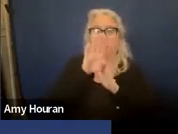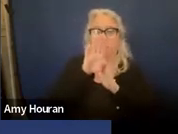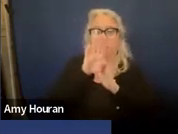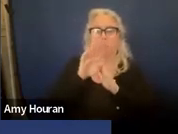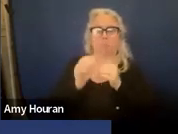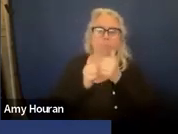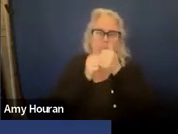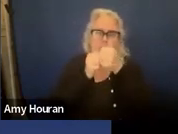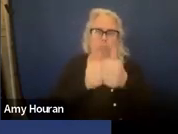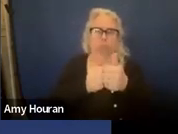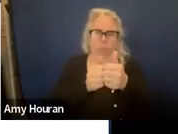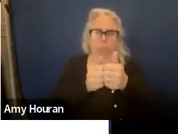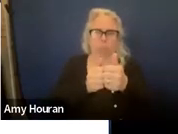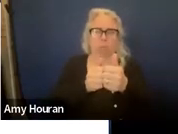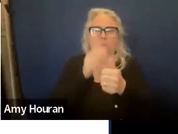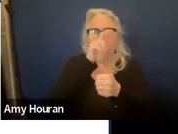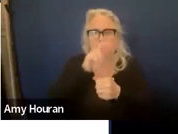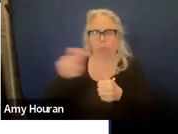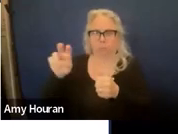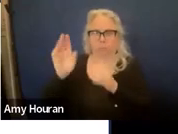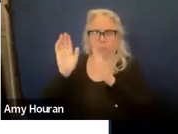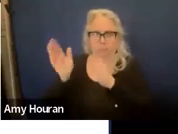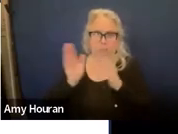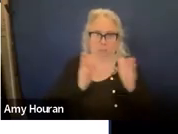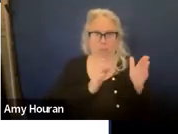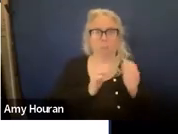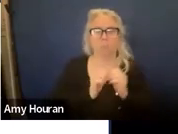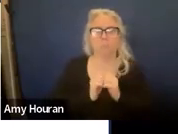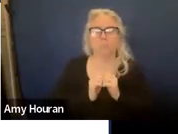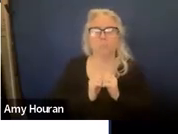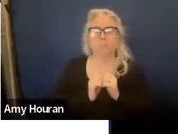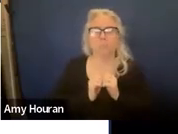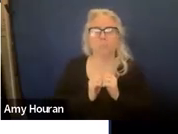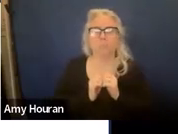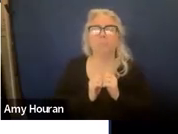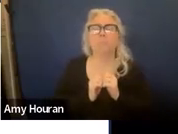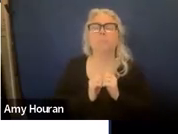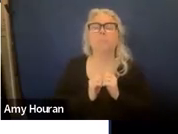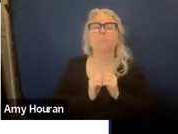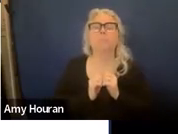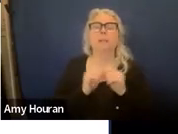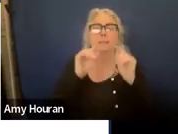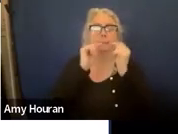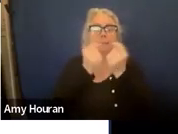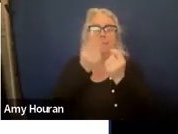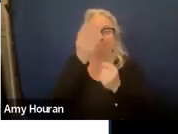compliant transition plans. And here is our team.